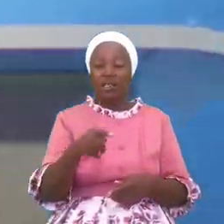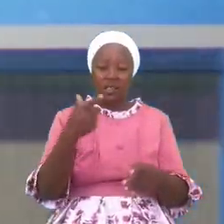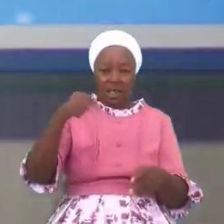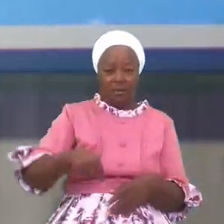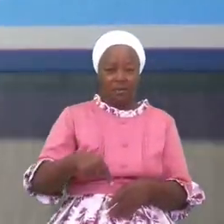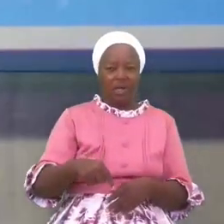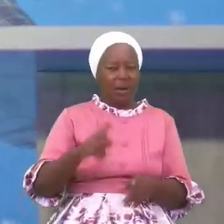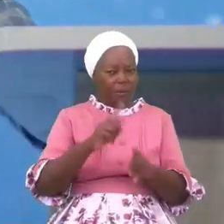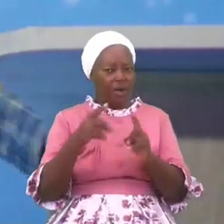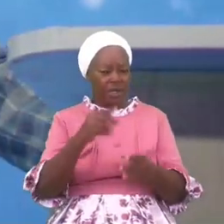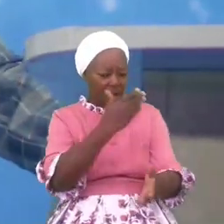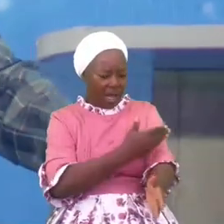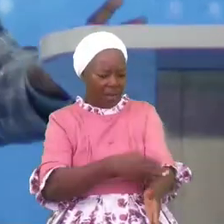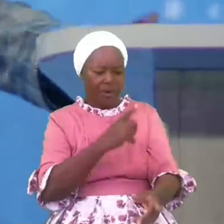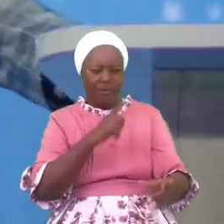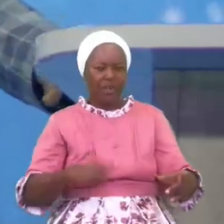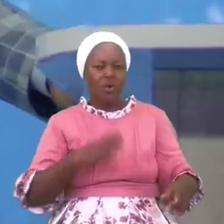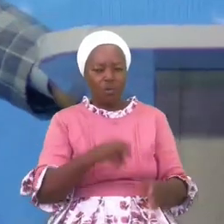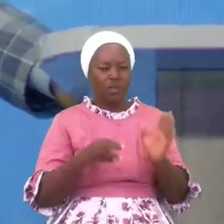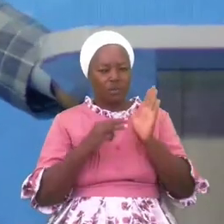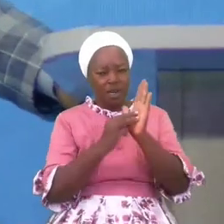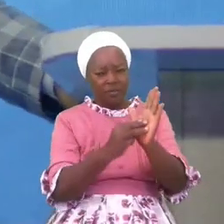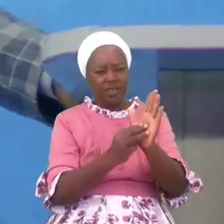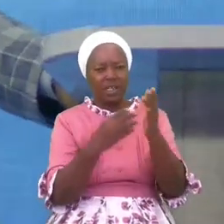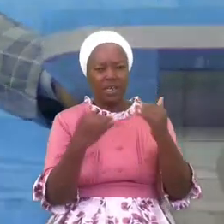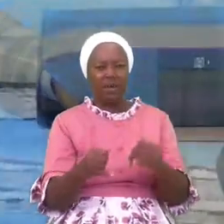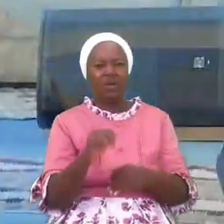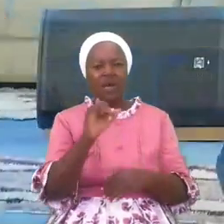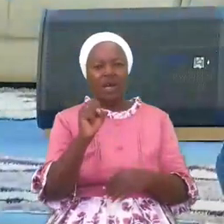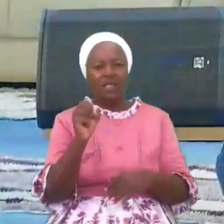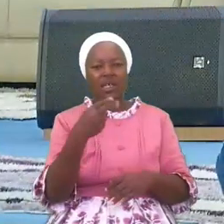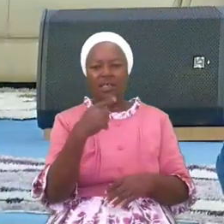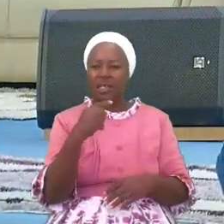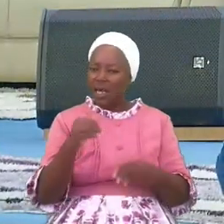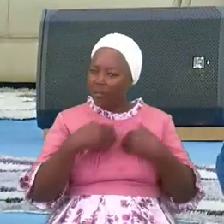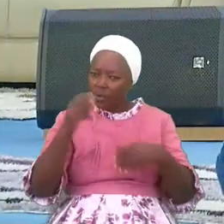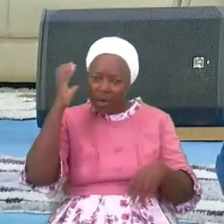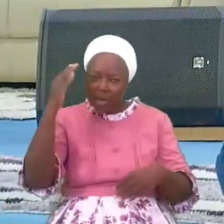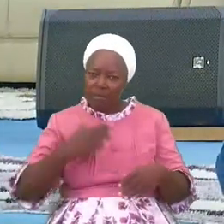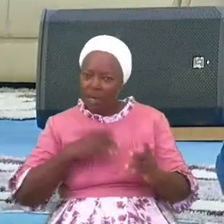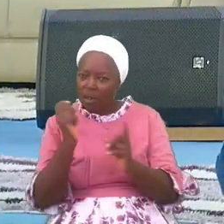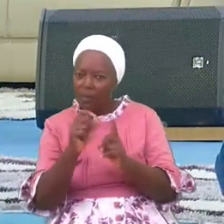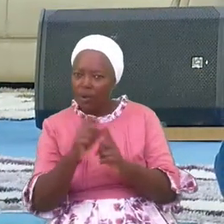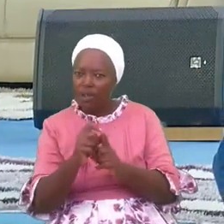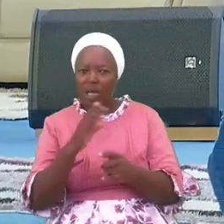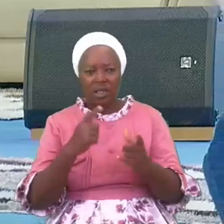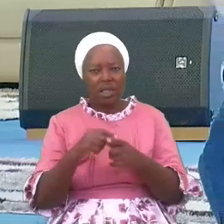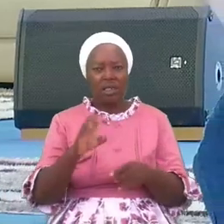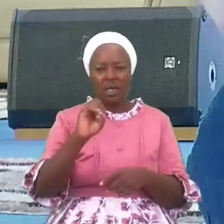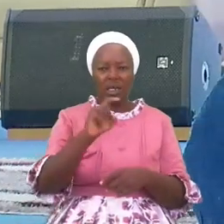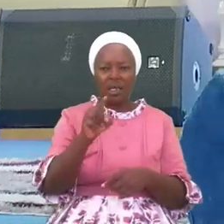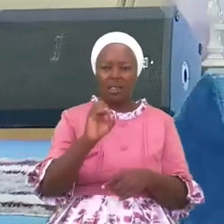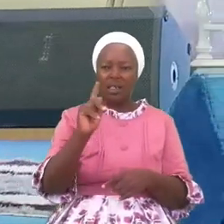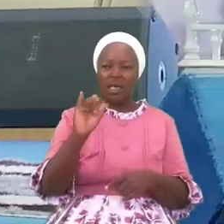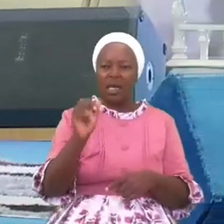saying, have you heard my report? Ezekiah came to me. He was sick unto death. In fact, I told him, I